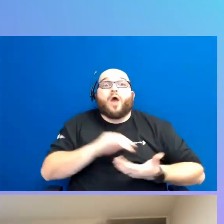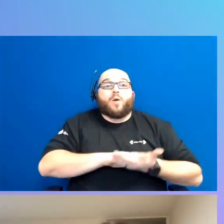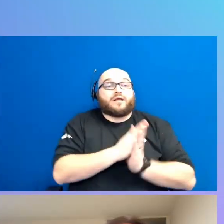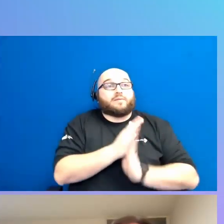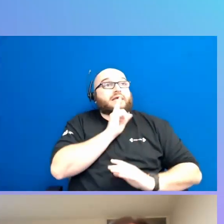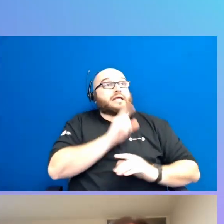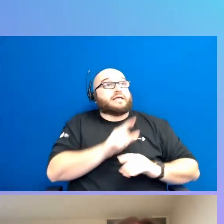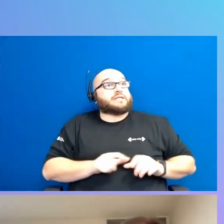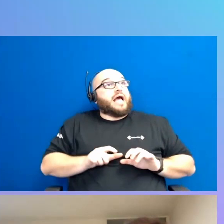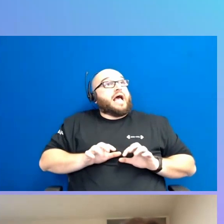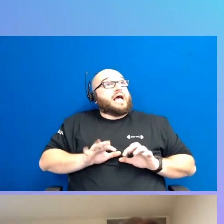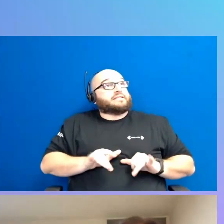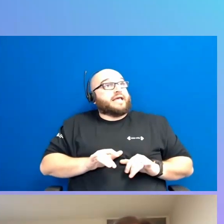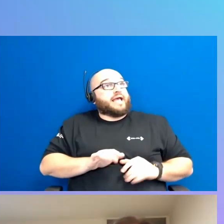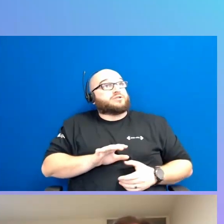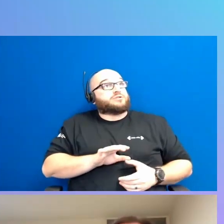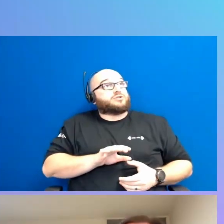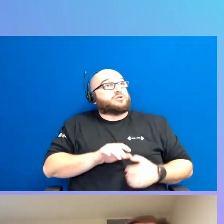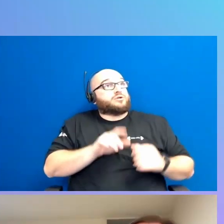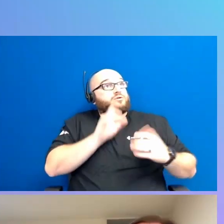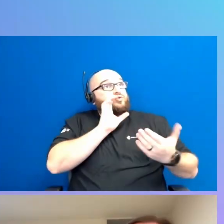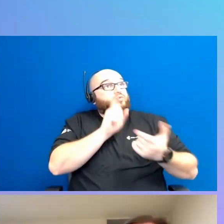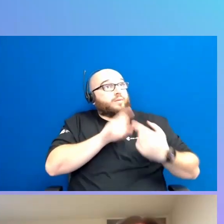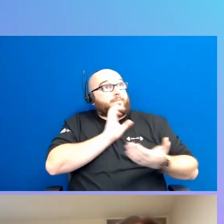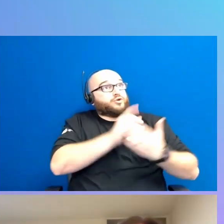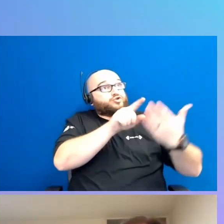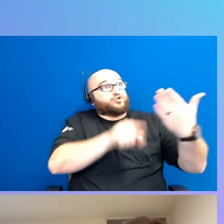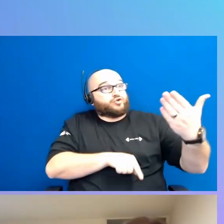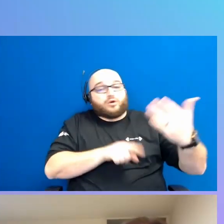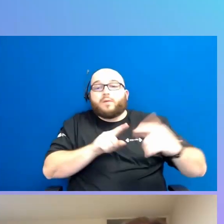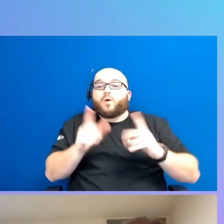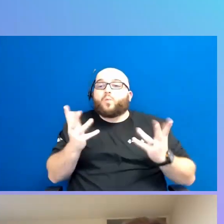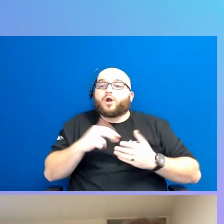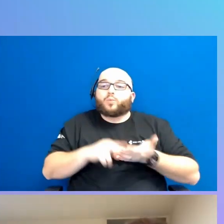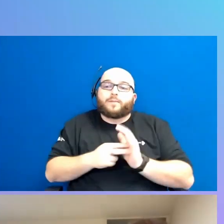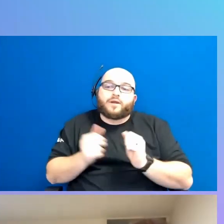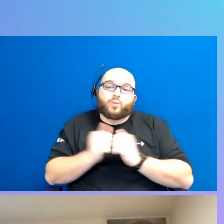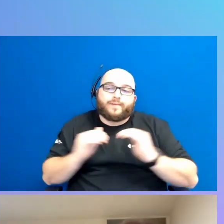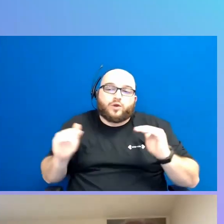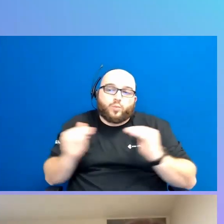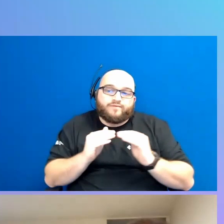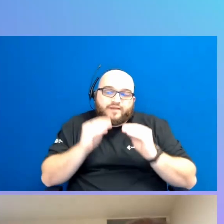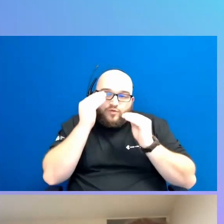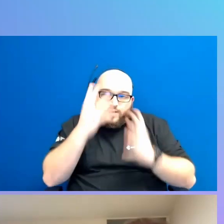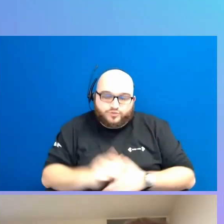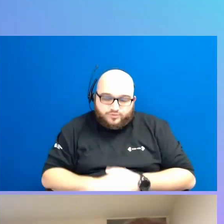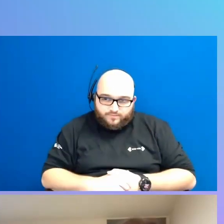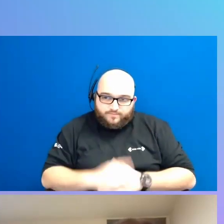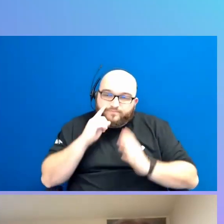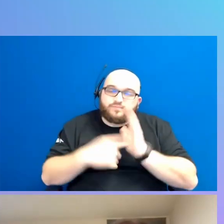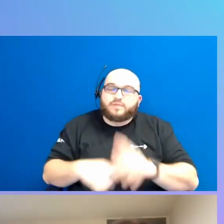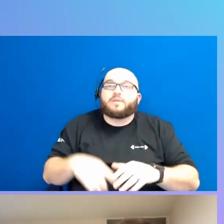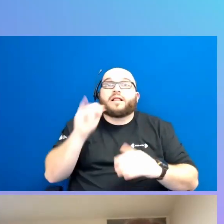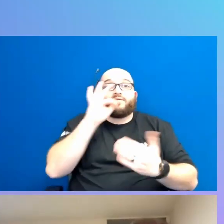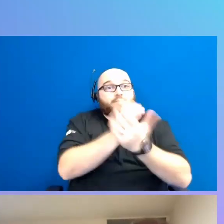alternative and does it have equivalent information? Is what exactly do we mean with equivalent information? How descriptive is descriptive enough?